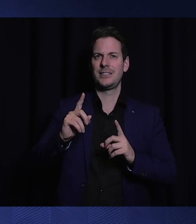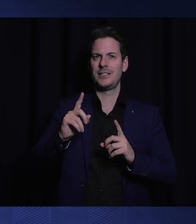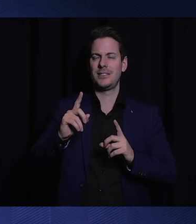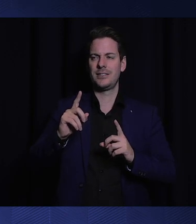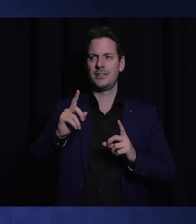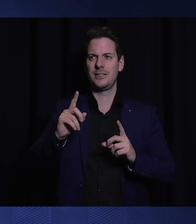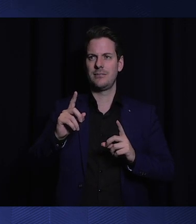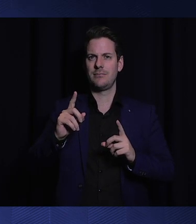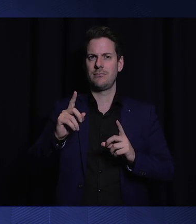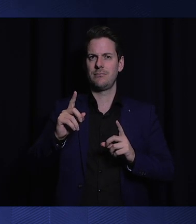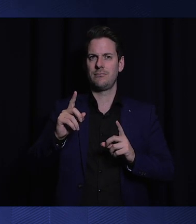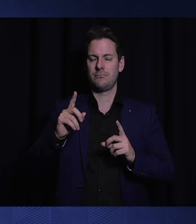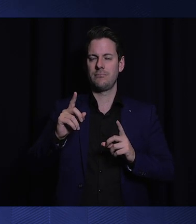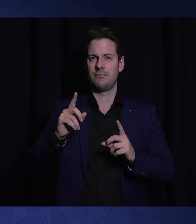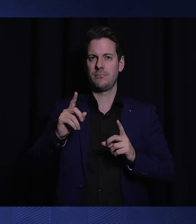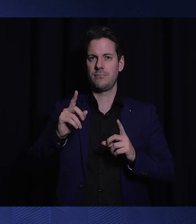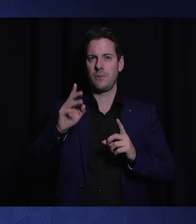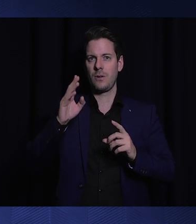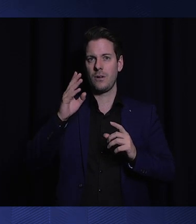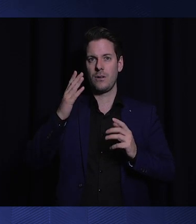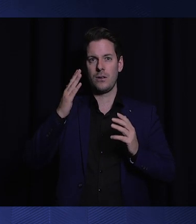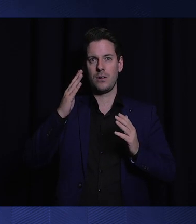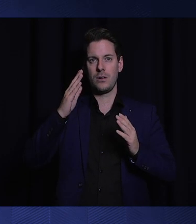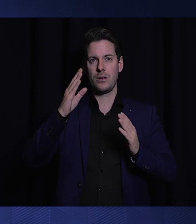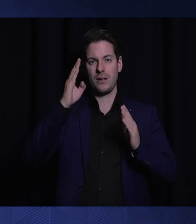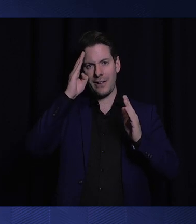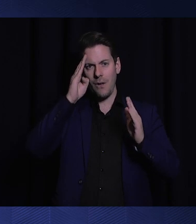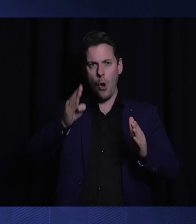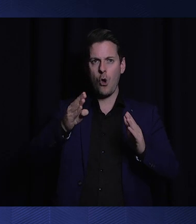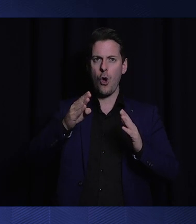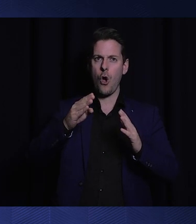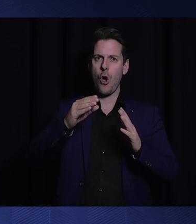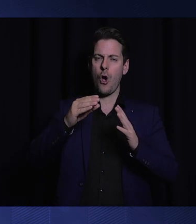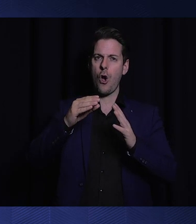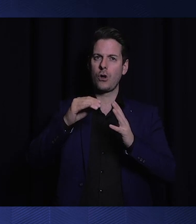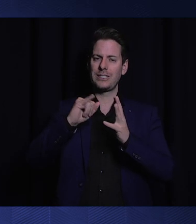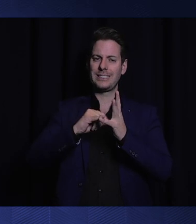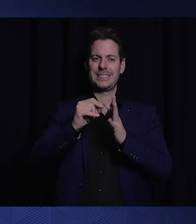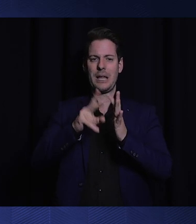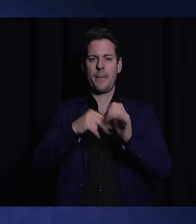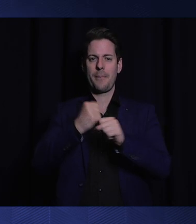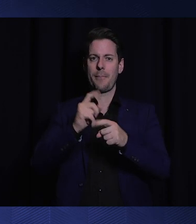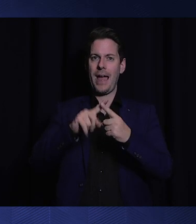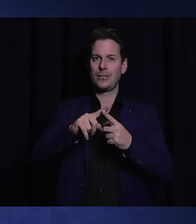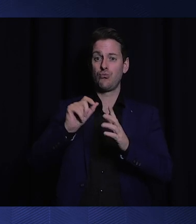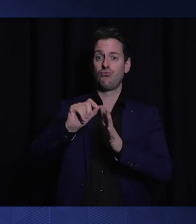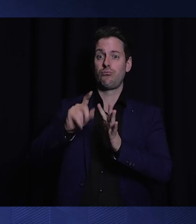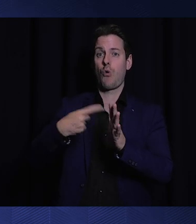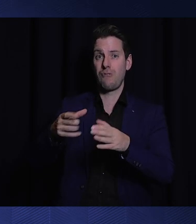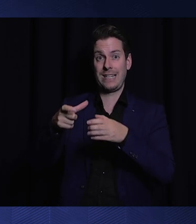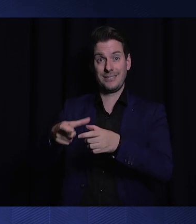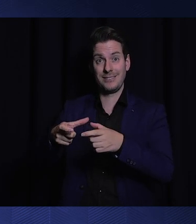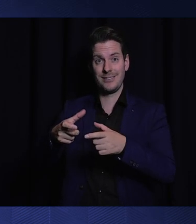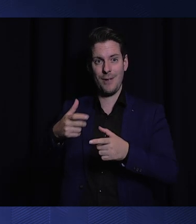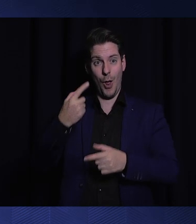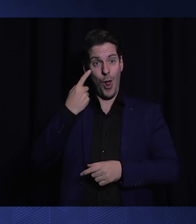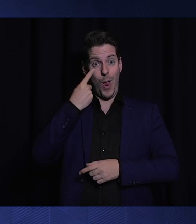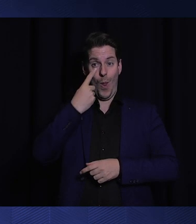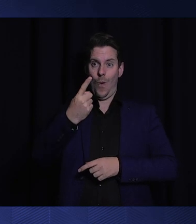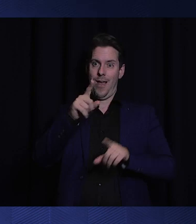solutions. We heard from our first speaker the importance of partnership and the planning and governance in looking at